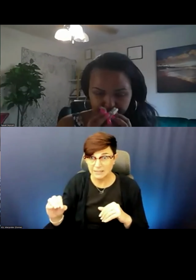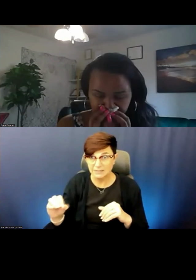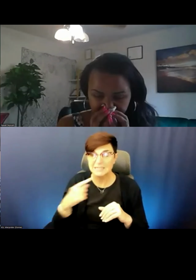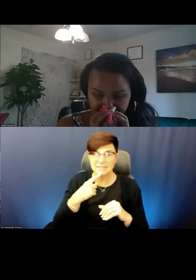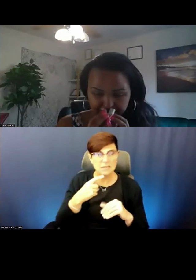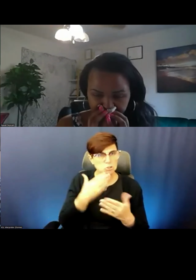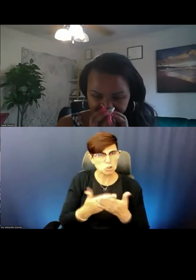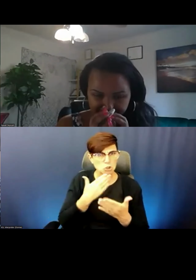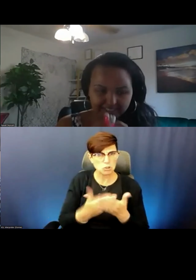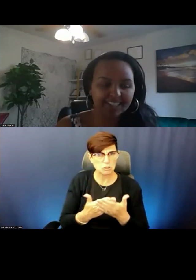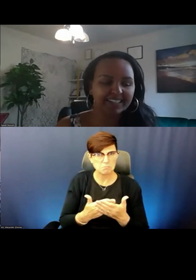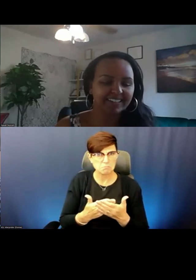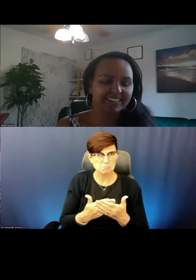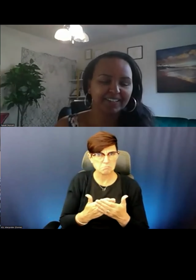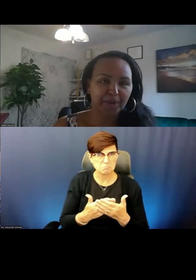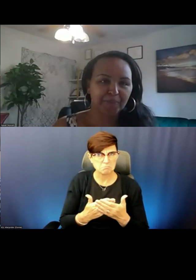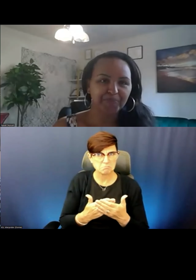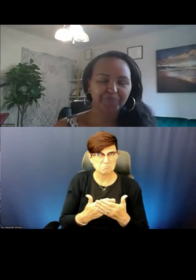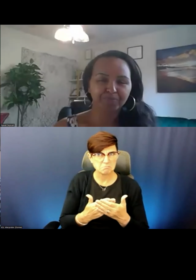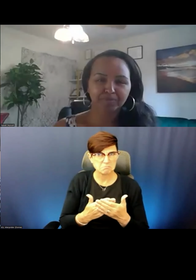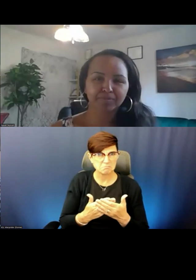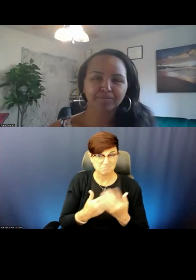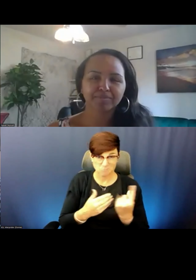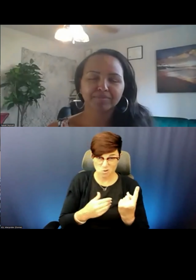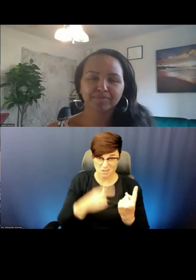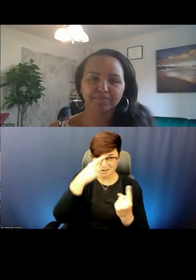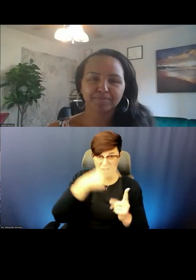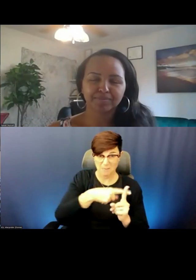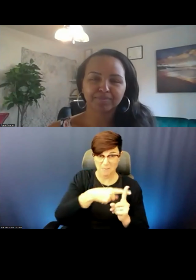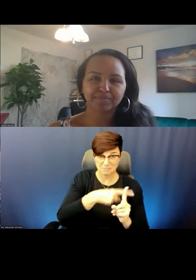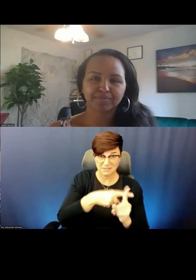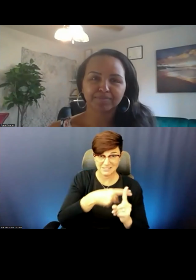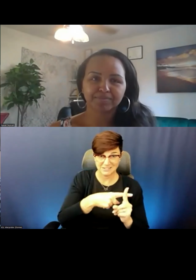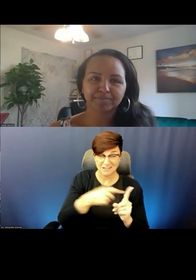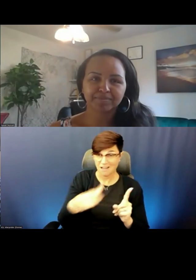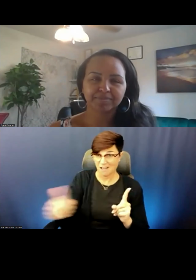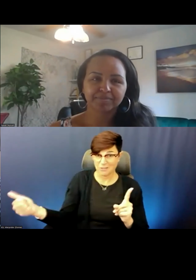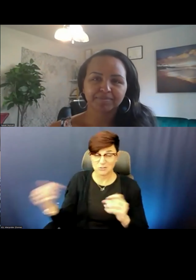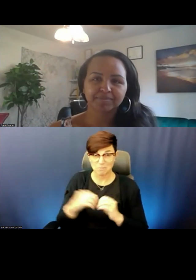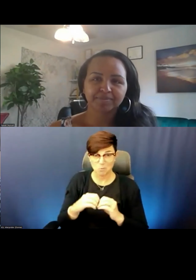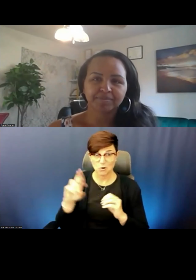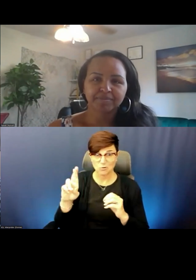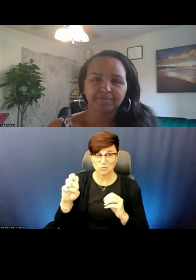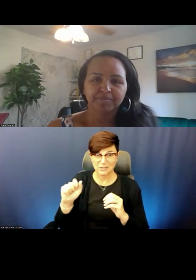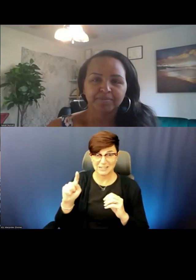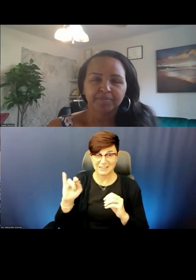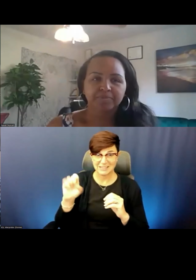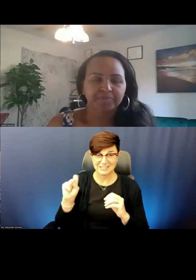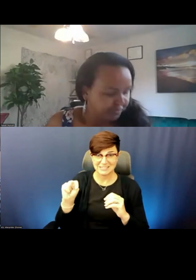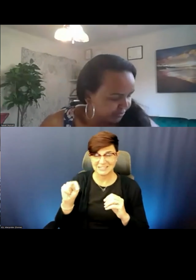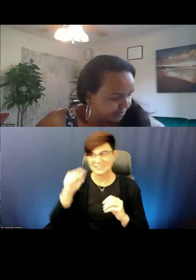in our midst with that good rating. Well, I do want to kind of pivot the conversation too, because I think it's important